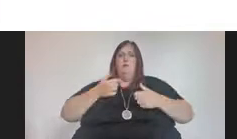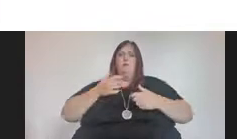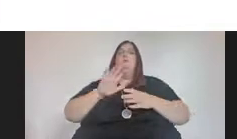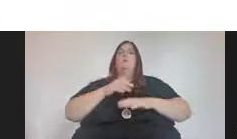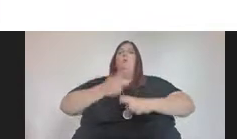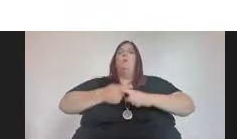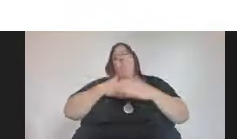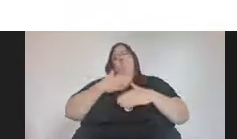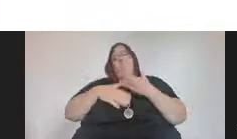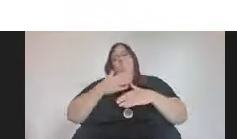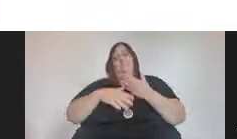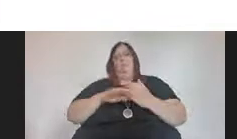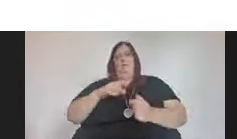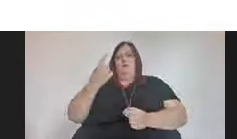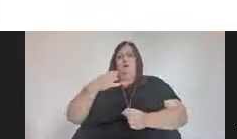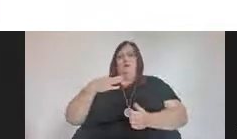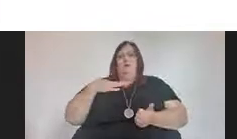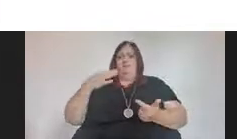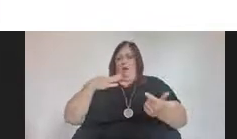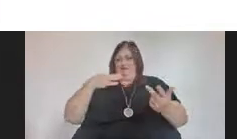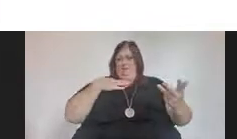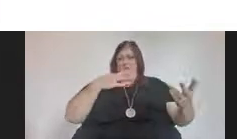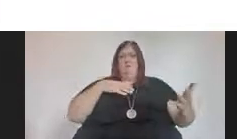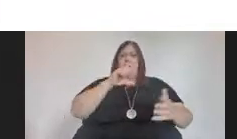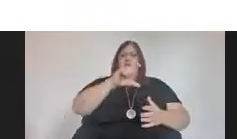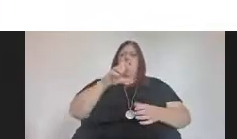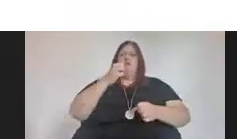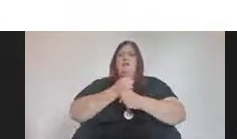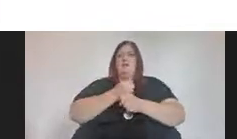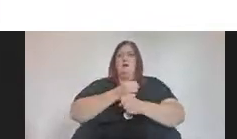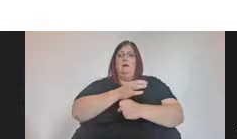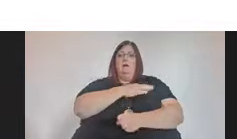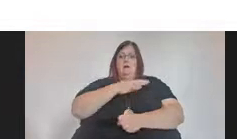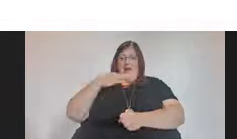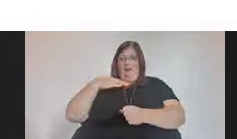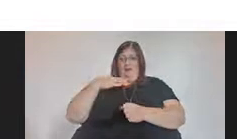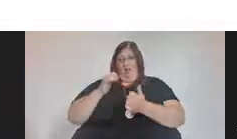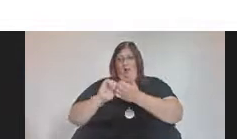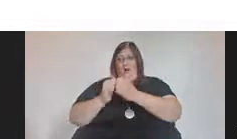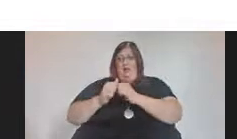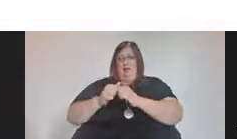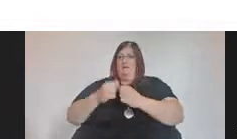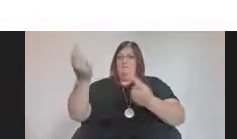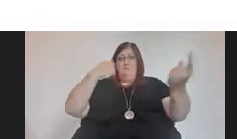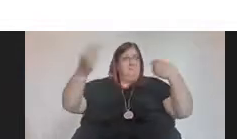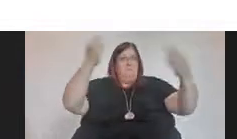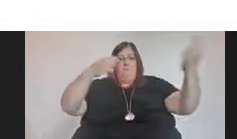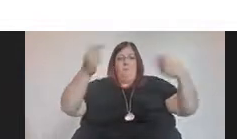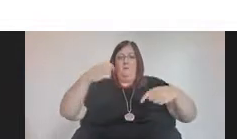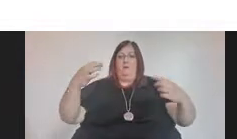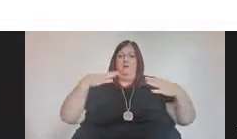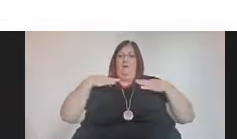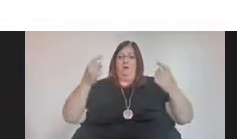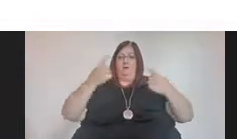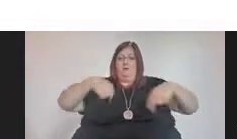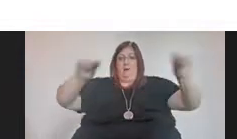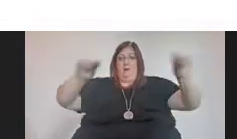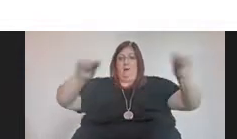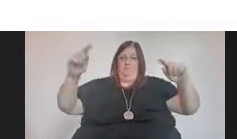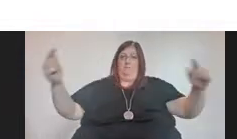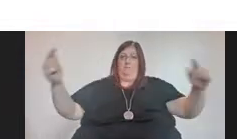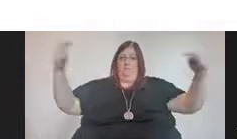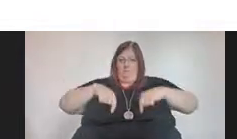quickly was we invited CCG clinical colleagues, so nurses and doctors who work in management or other roles in the CCG,